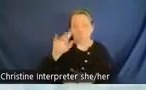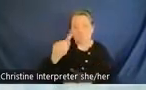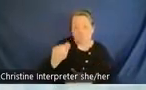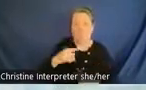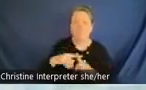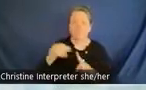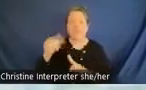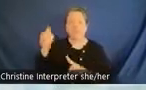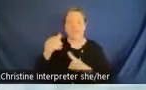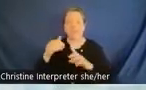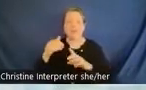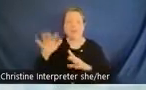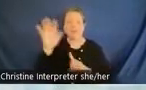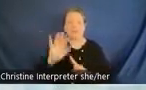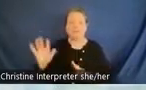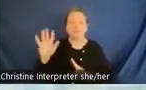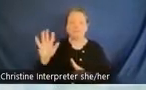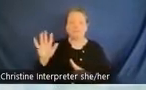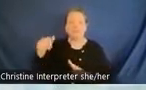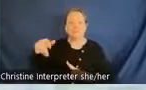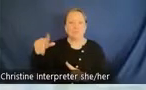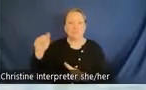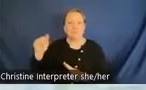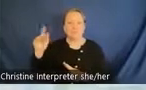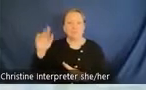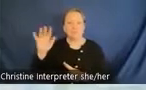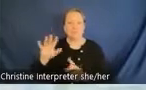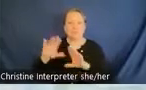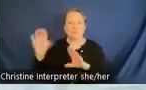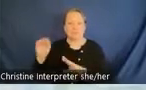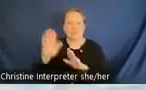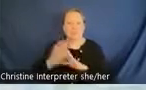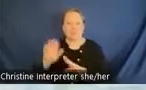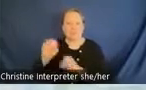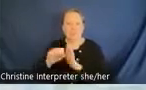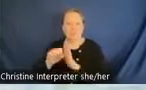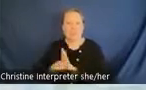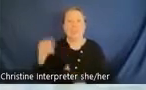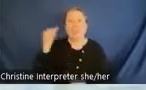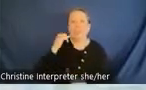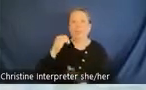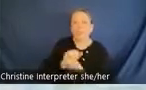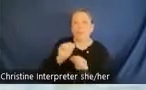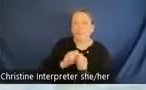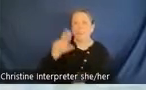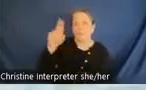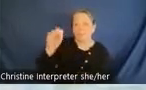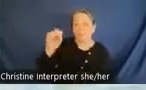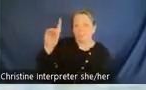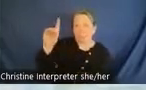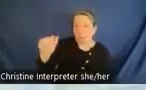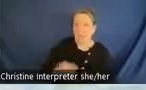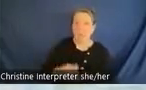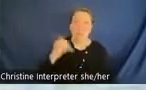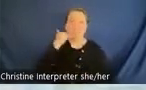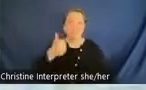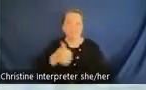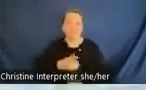state. We work a lot with the USDA. If someone's a veteran, we try to connect them directly with